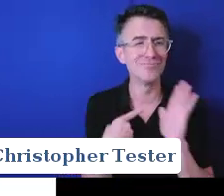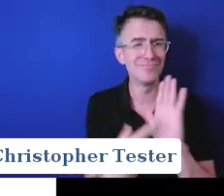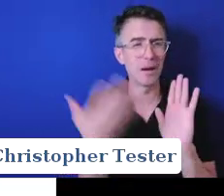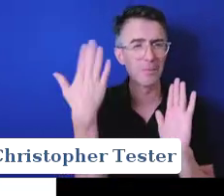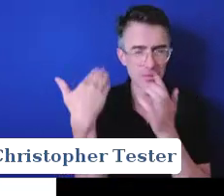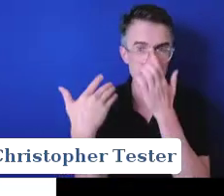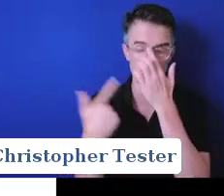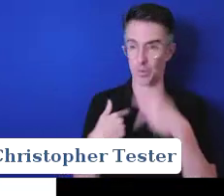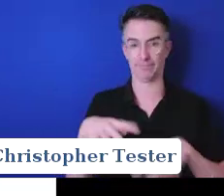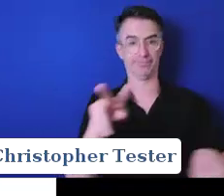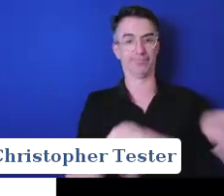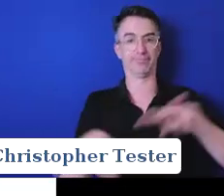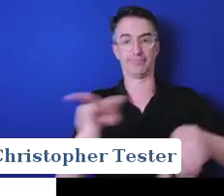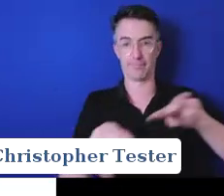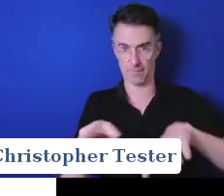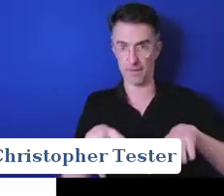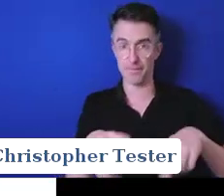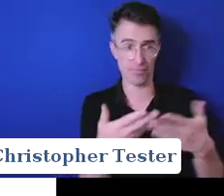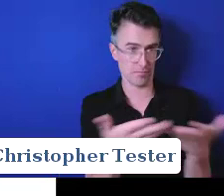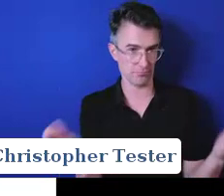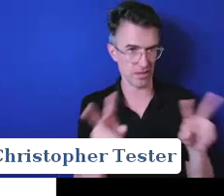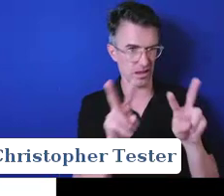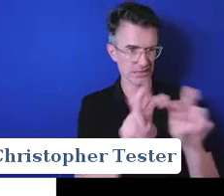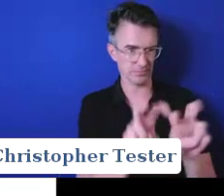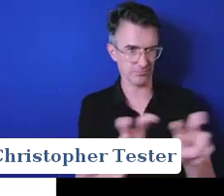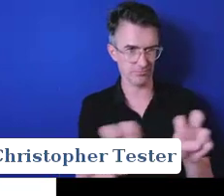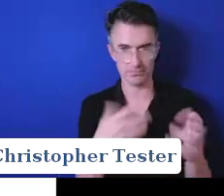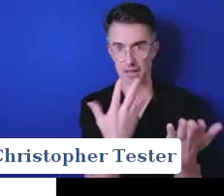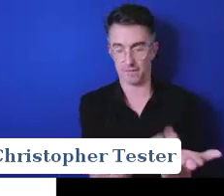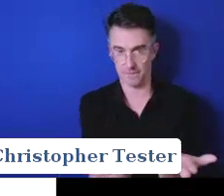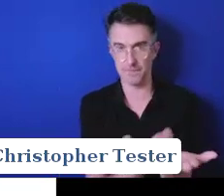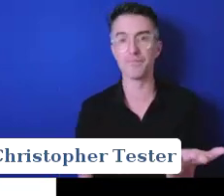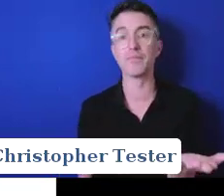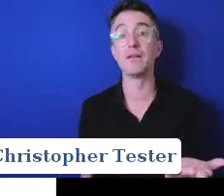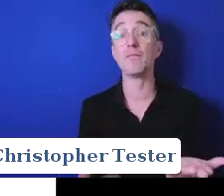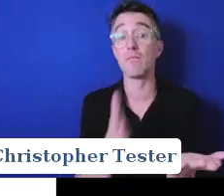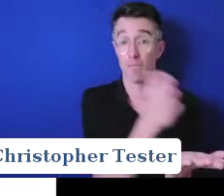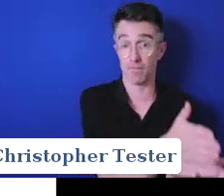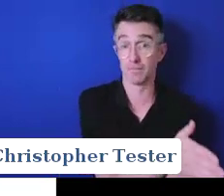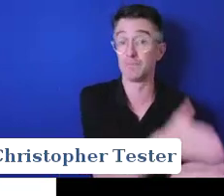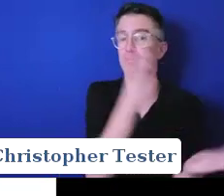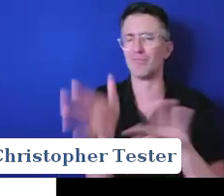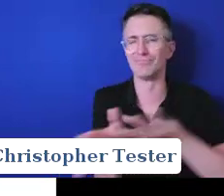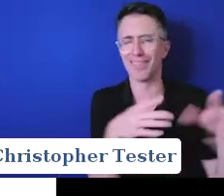So, Sovannary, after the technical landing, we are getting back to your airport again in Cambodia.